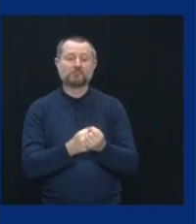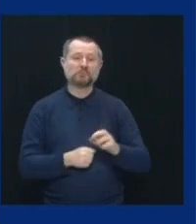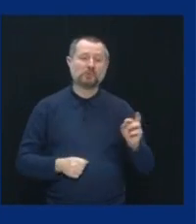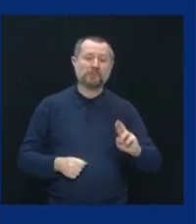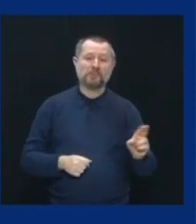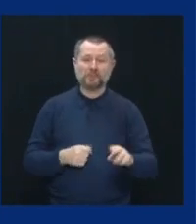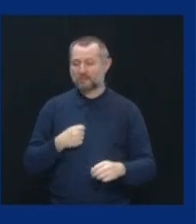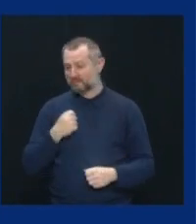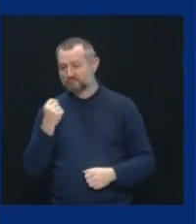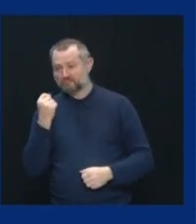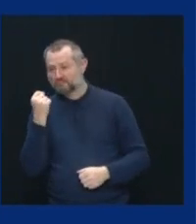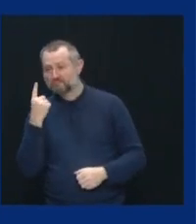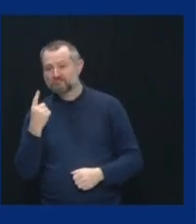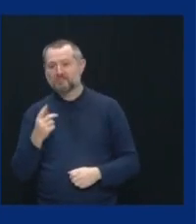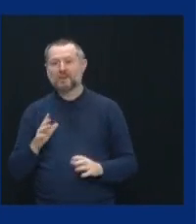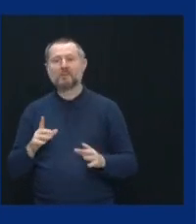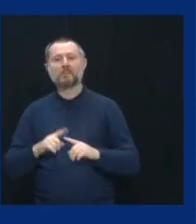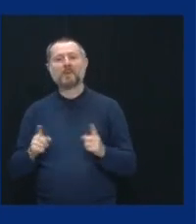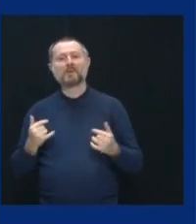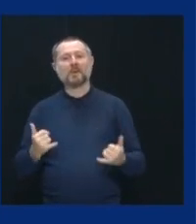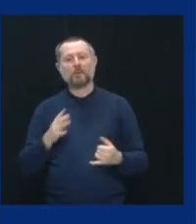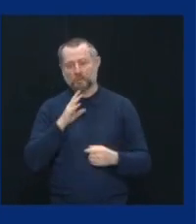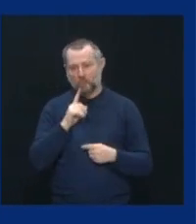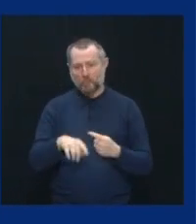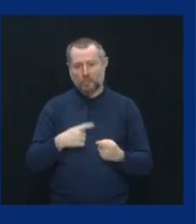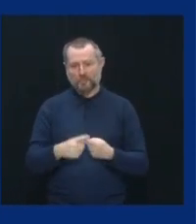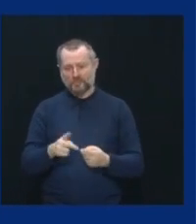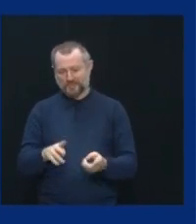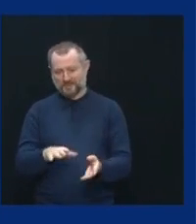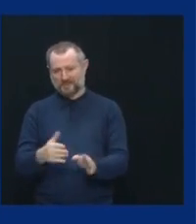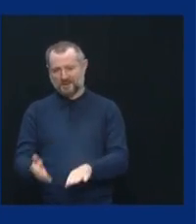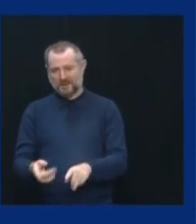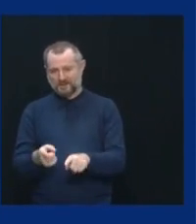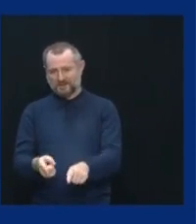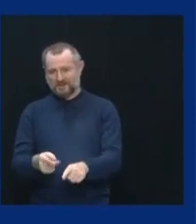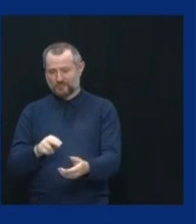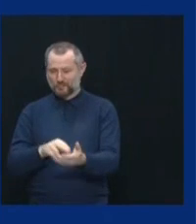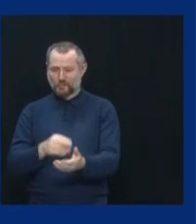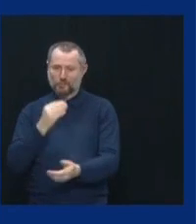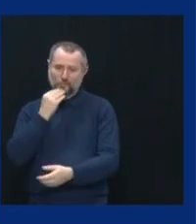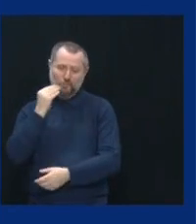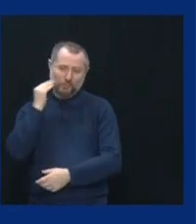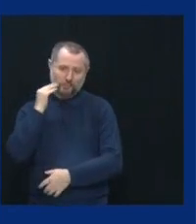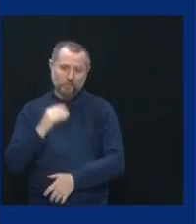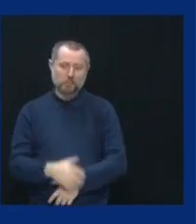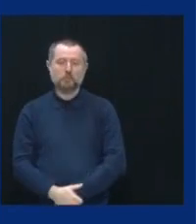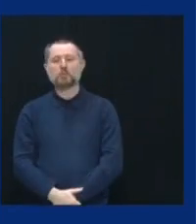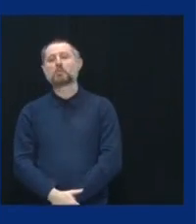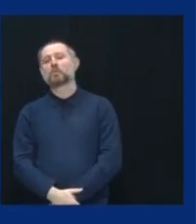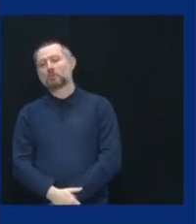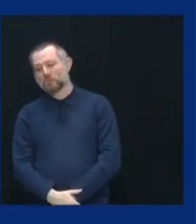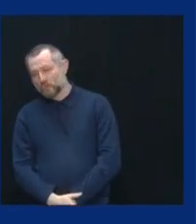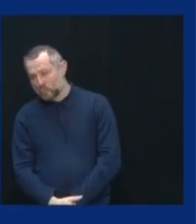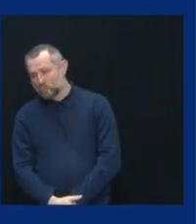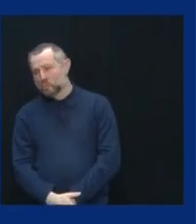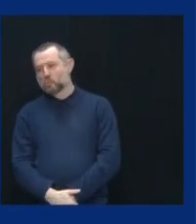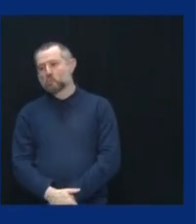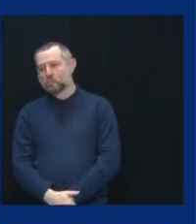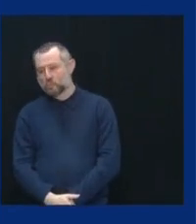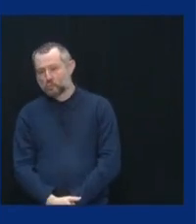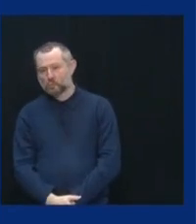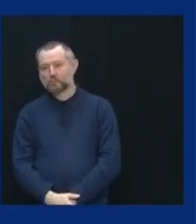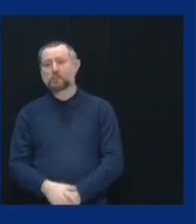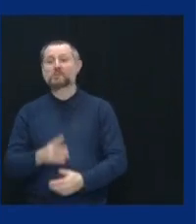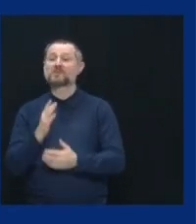you're talking about loved ones dying in nursing homes, when you come up